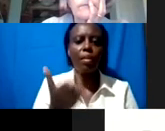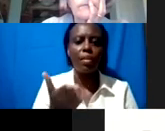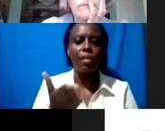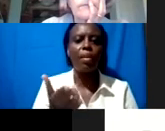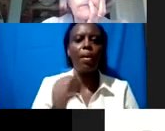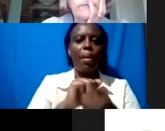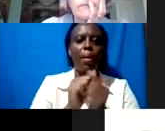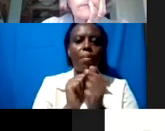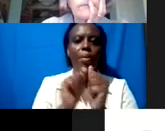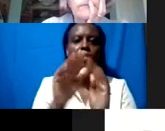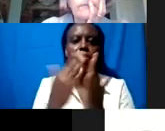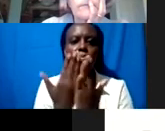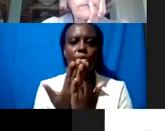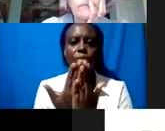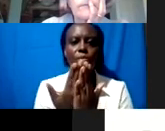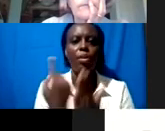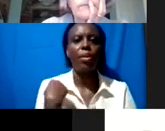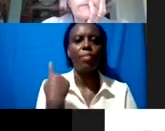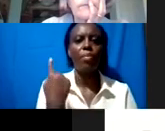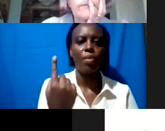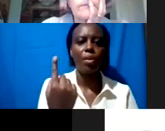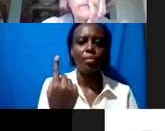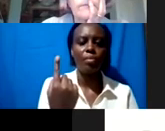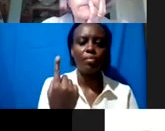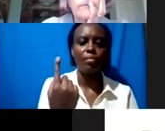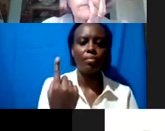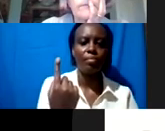amendments proposed. Number 1, to